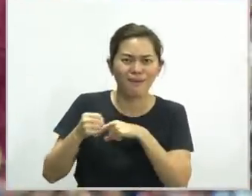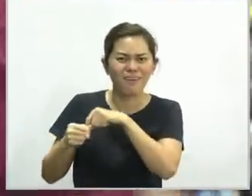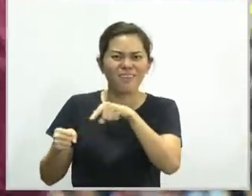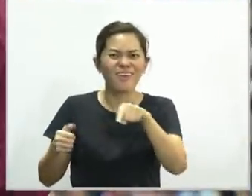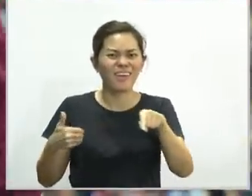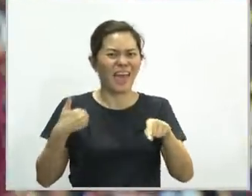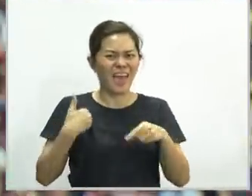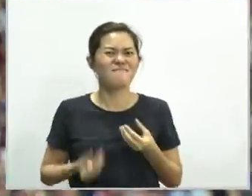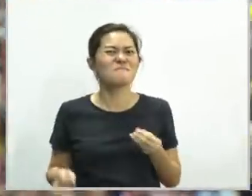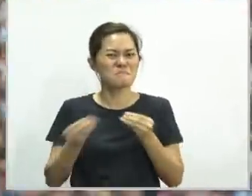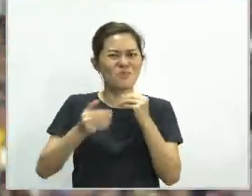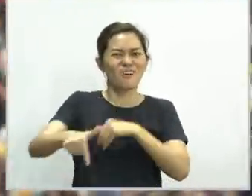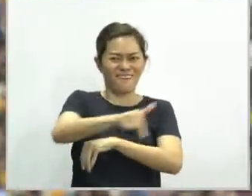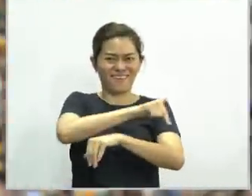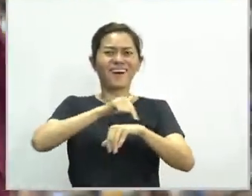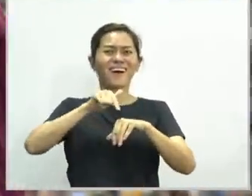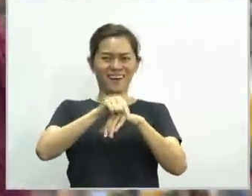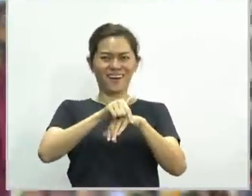had a lot of land.